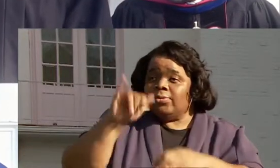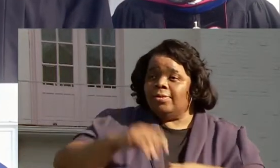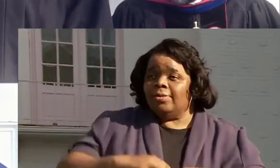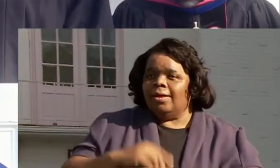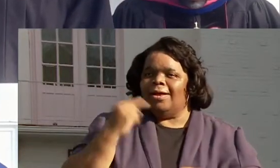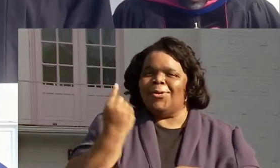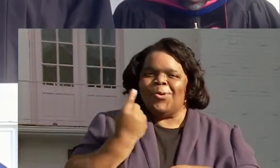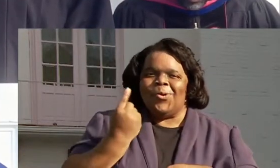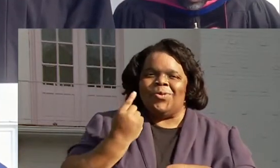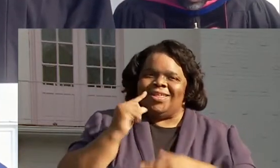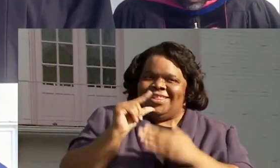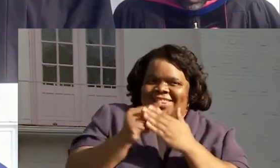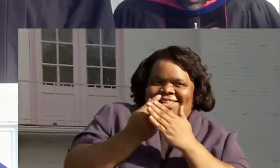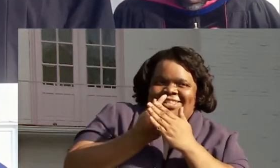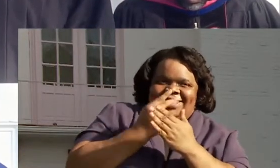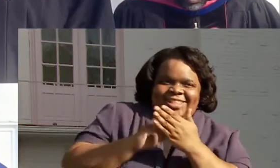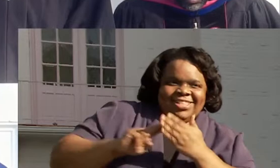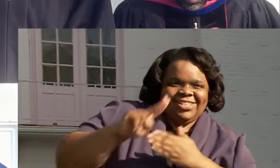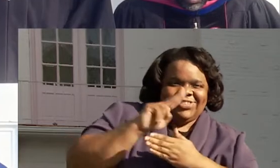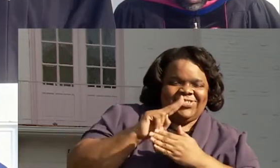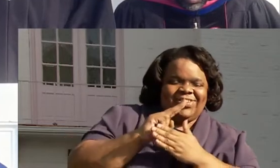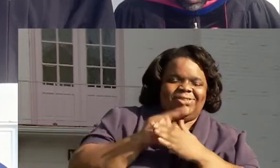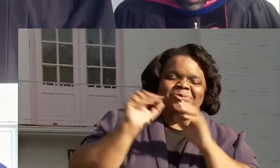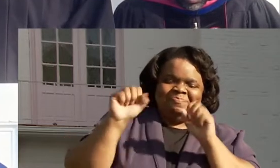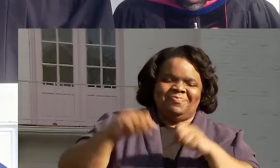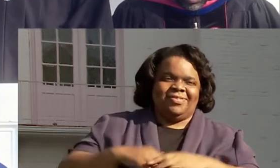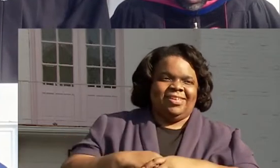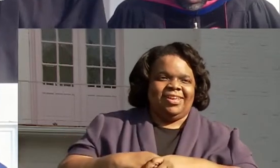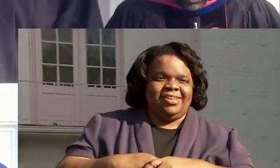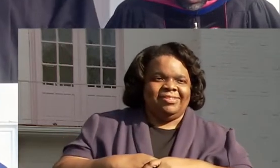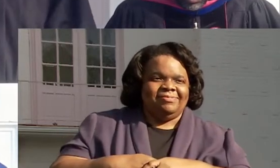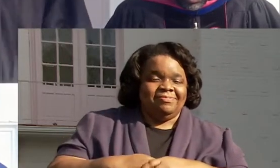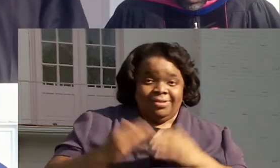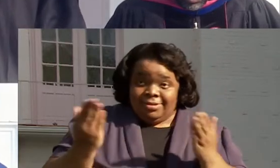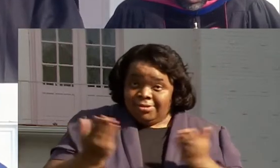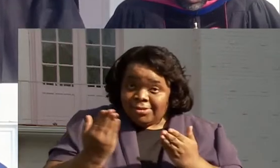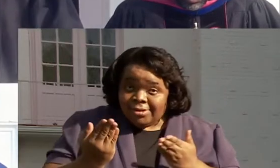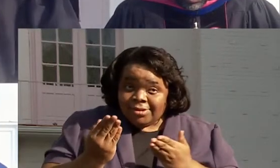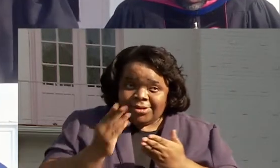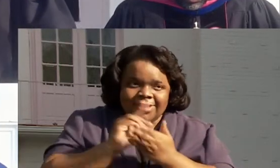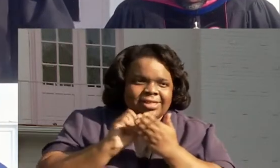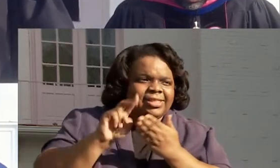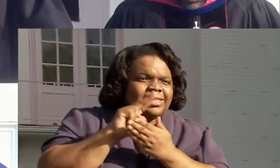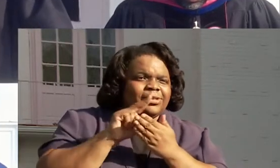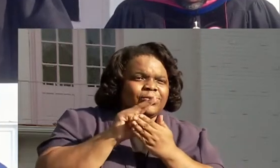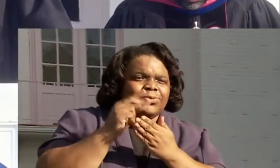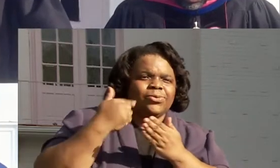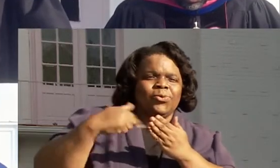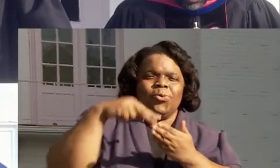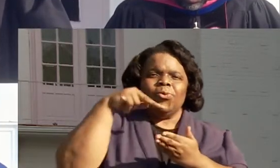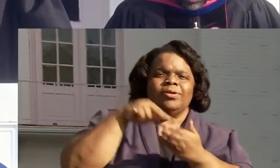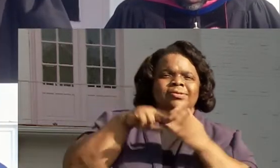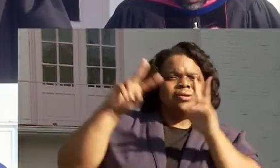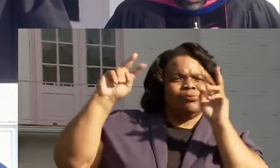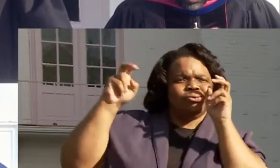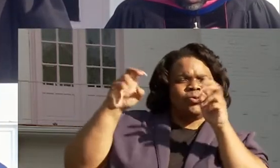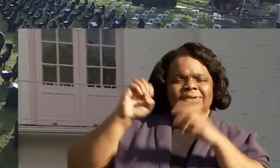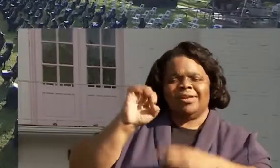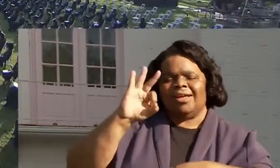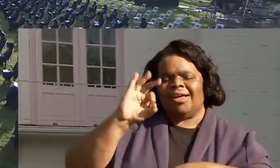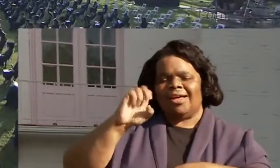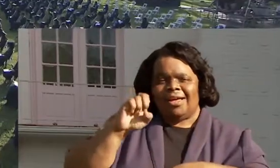Dillard graduate can. At Dillard University, we stand true to our motto, ex fide